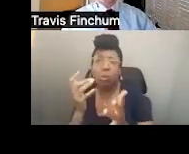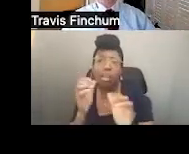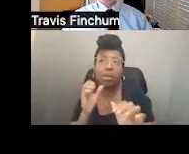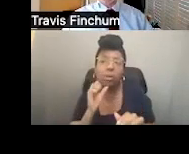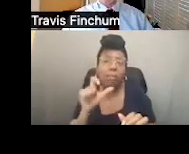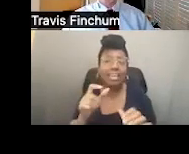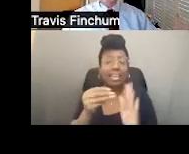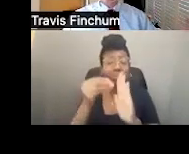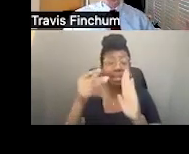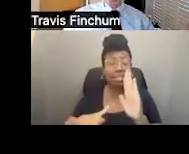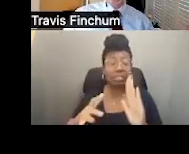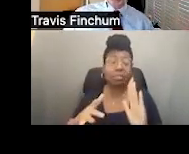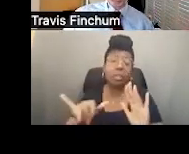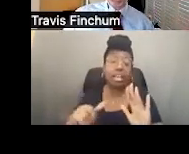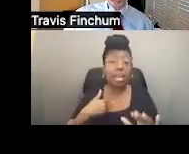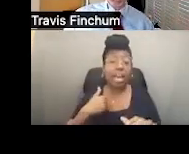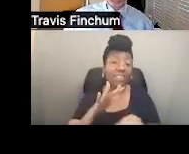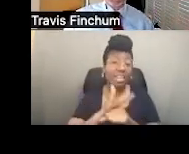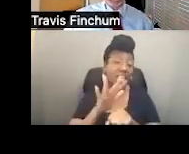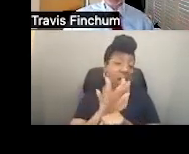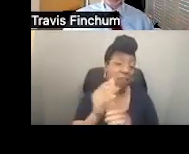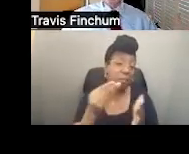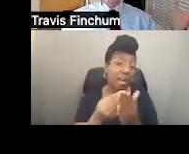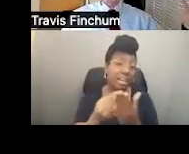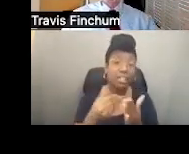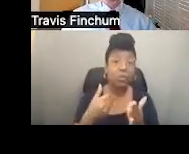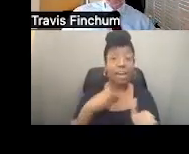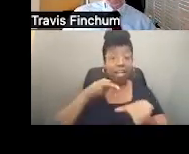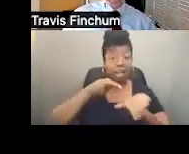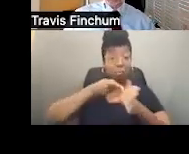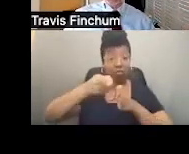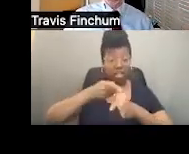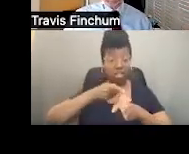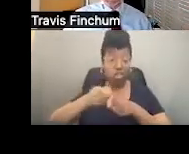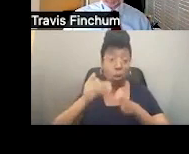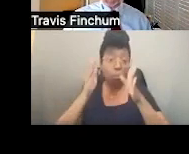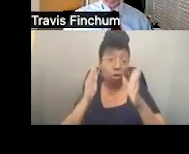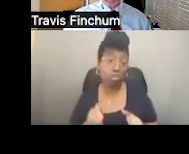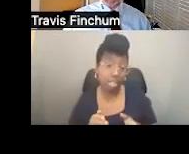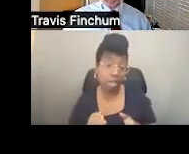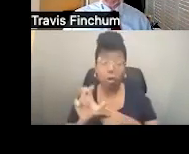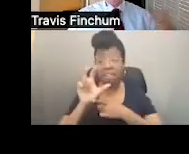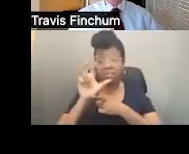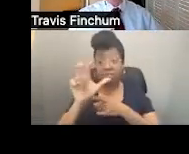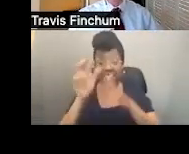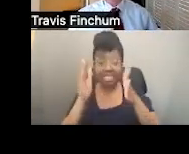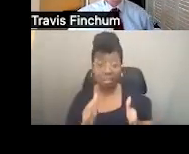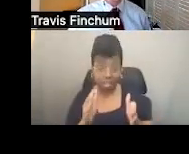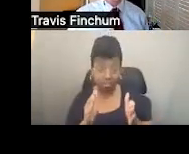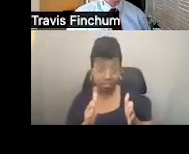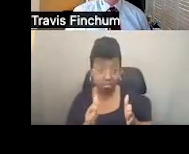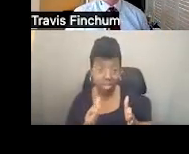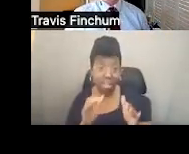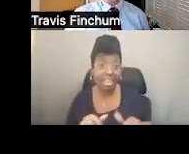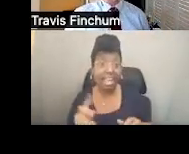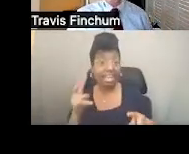we have enough money to maybe have a professional trustee, a professional investment advisor who can